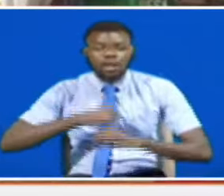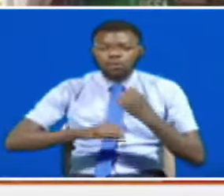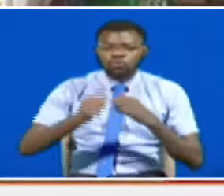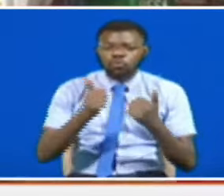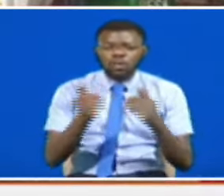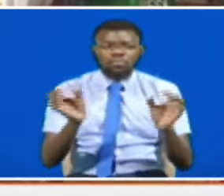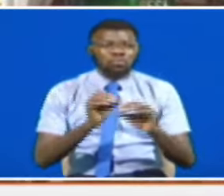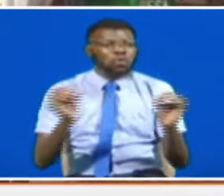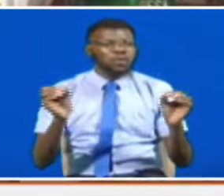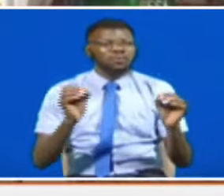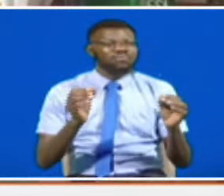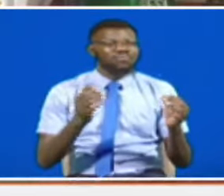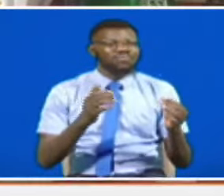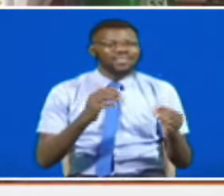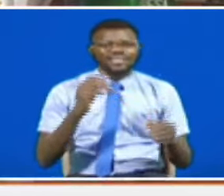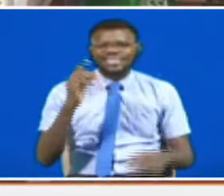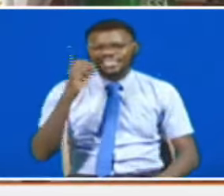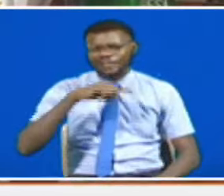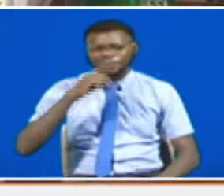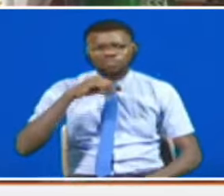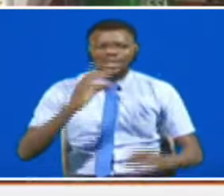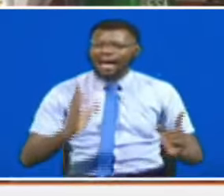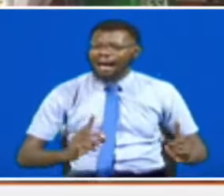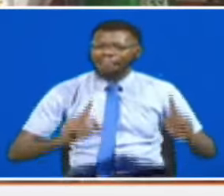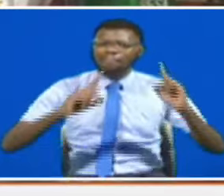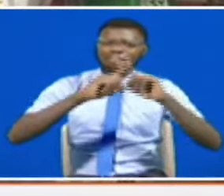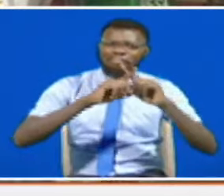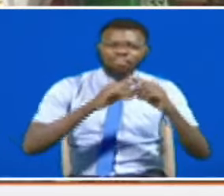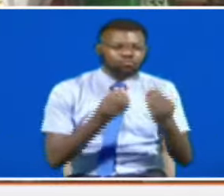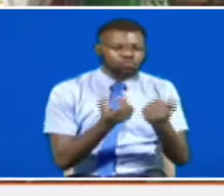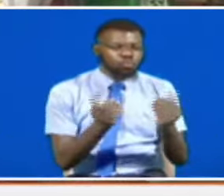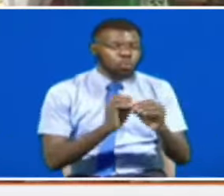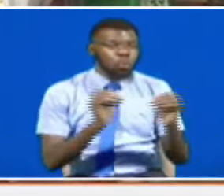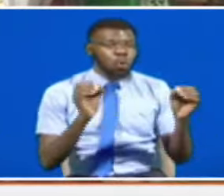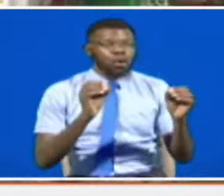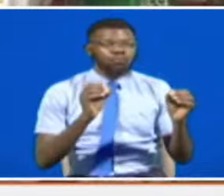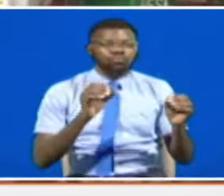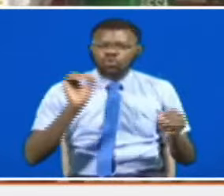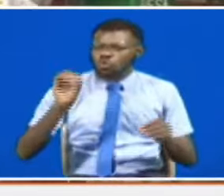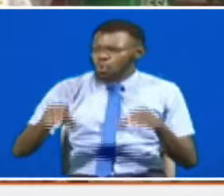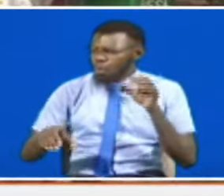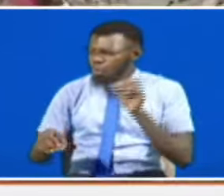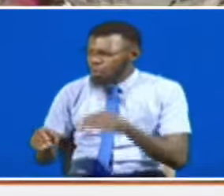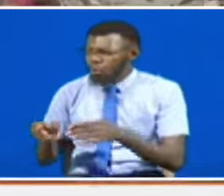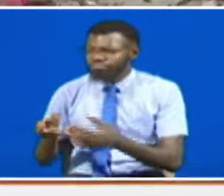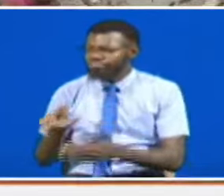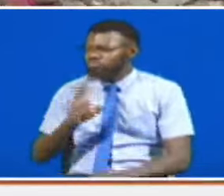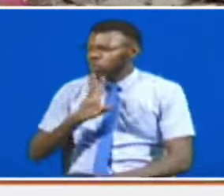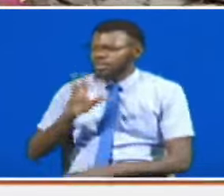Garbage is left unattended until it gets to the drainage system, causing the blockage of the system.